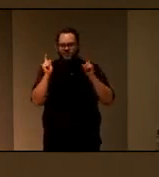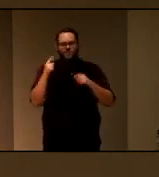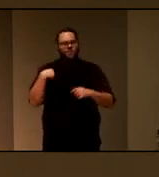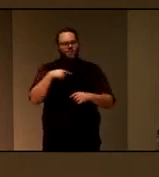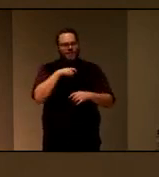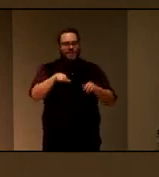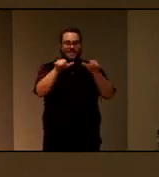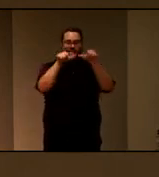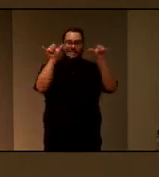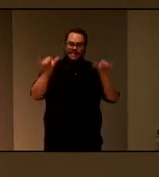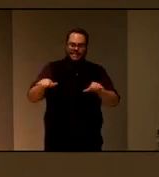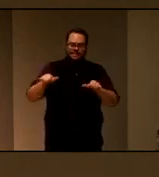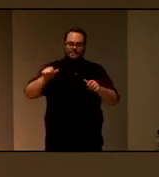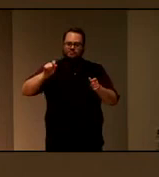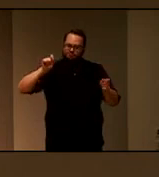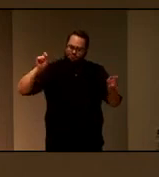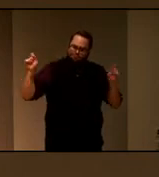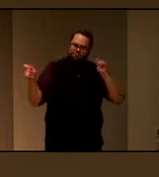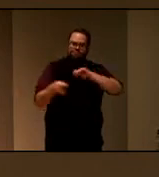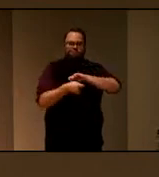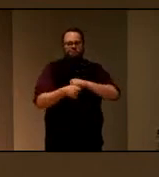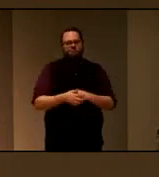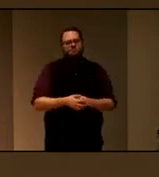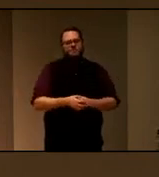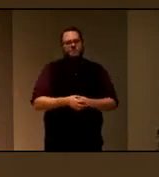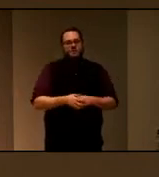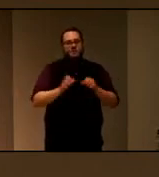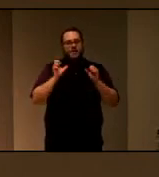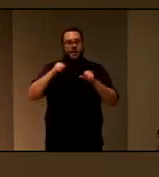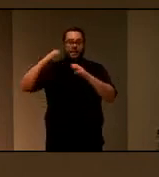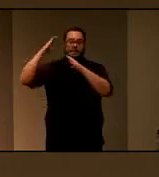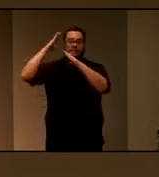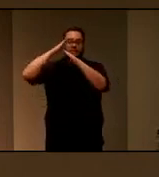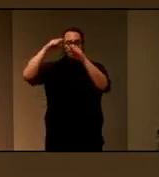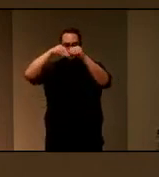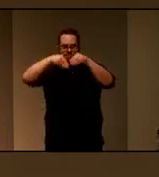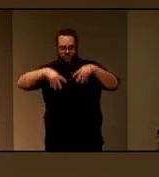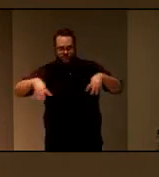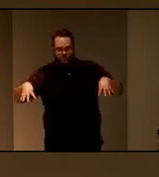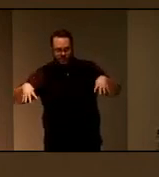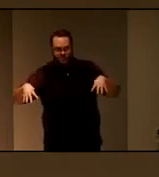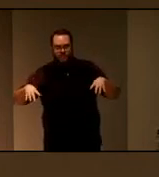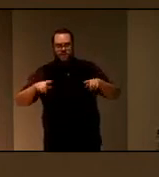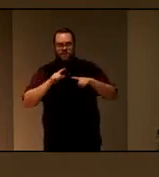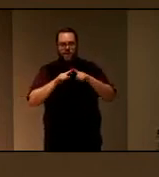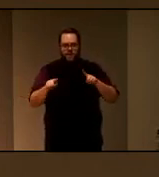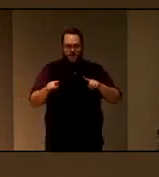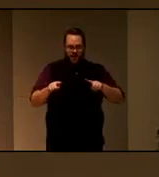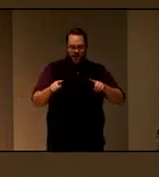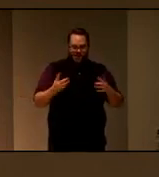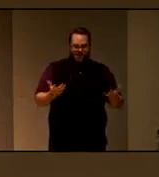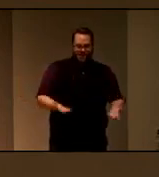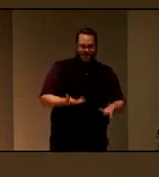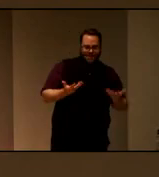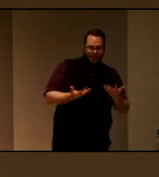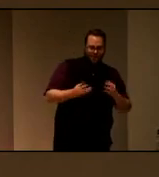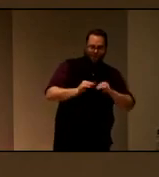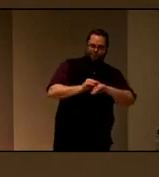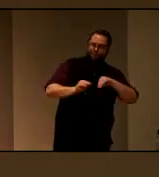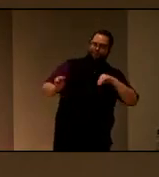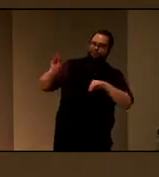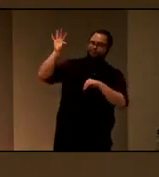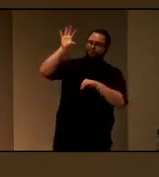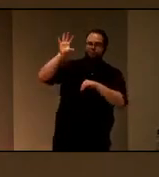system change, which can come from the top down, but also can come grassroots from the bottom up. And we need both